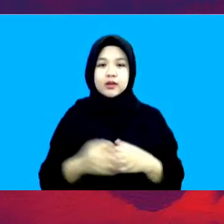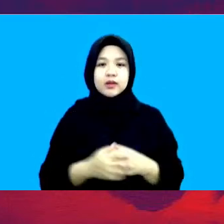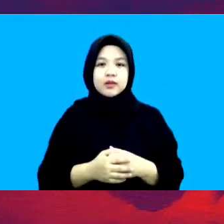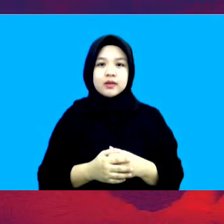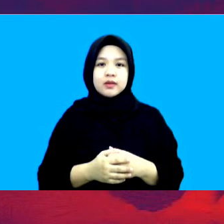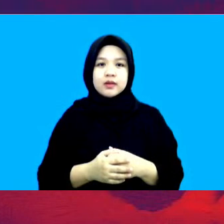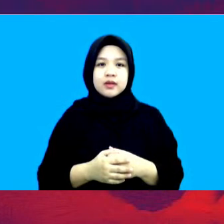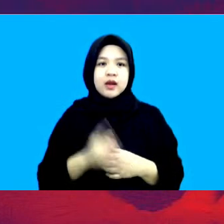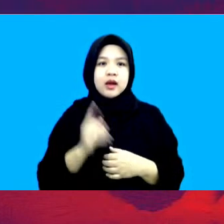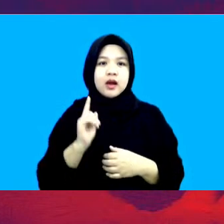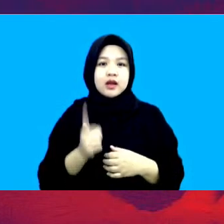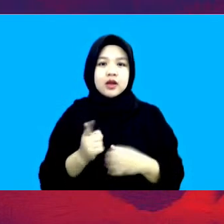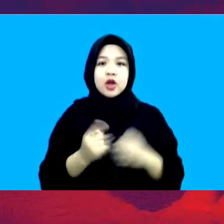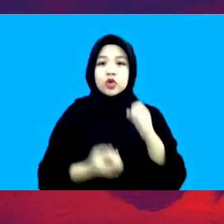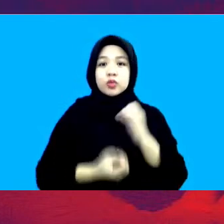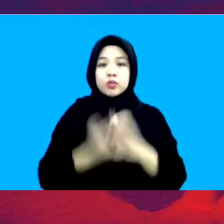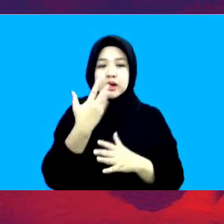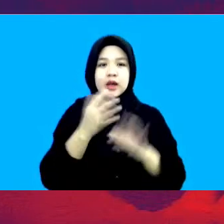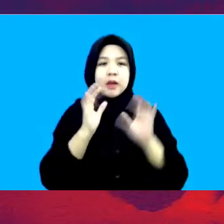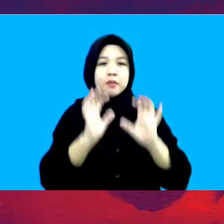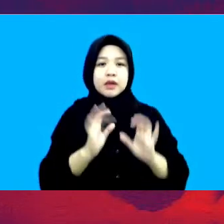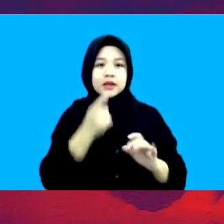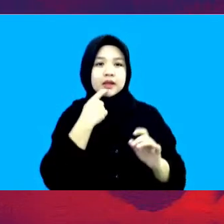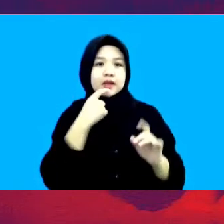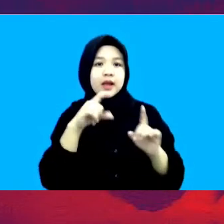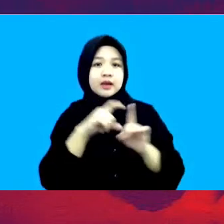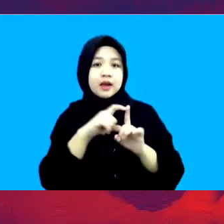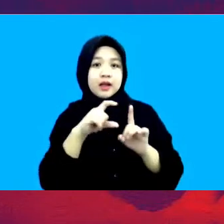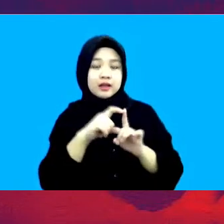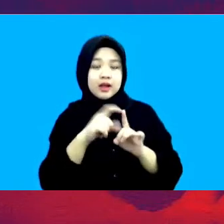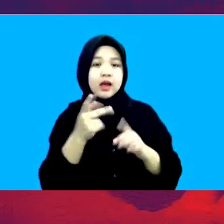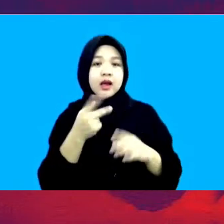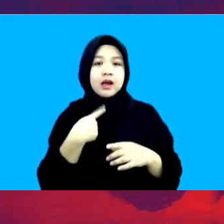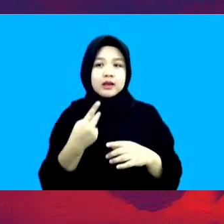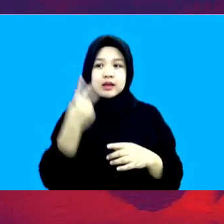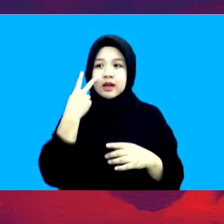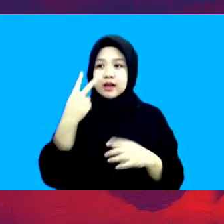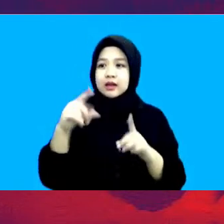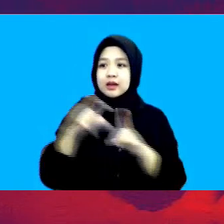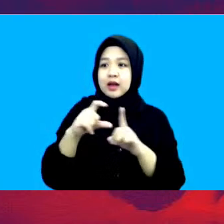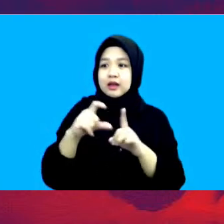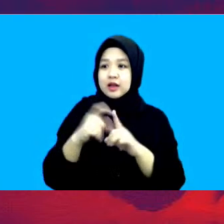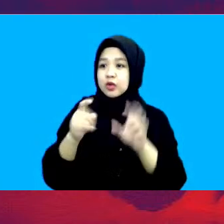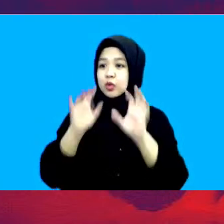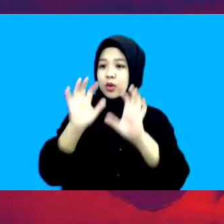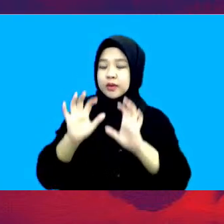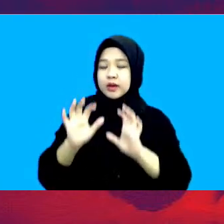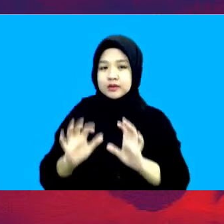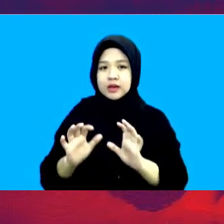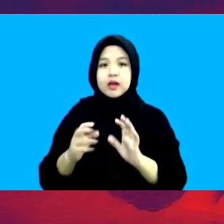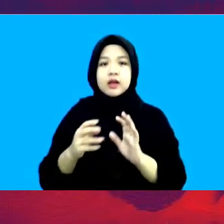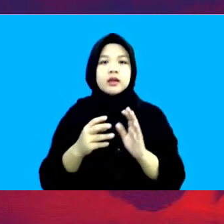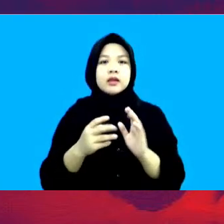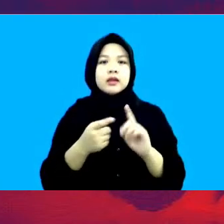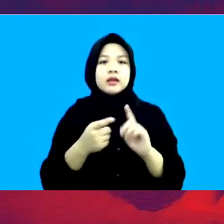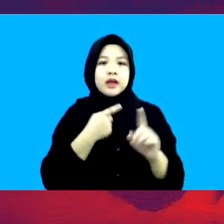me here. I'm going to actually walk away from the party here and then take my mask off so I can make sure you hear me. I would hate for you not to